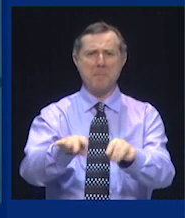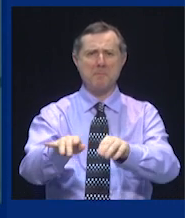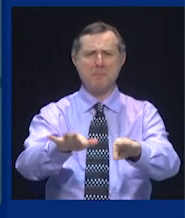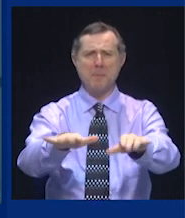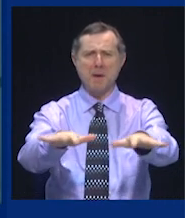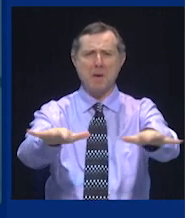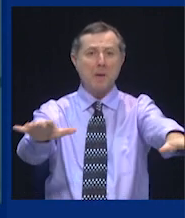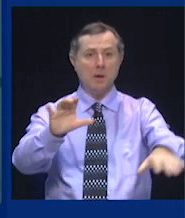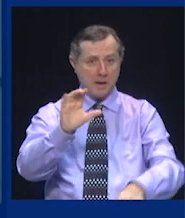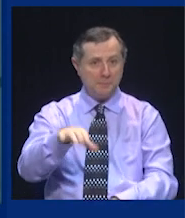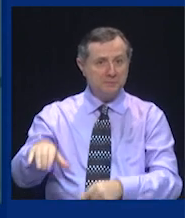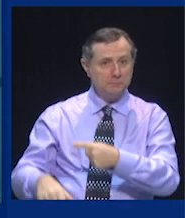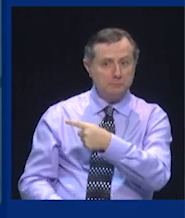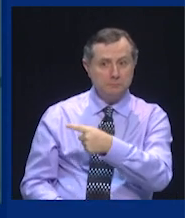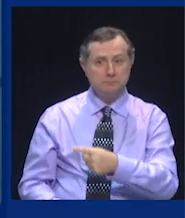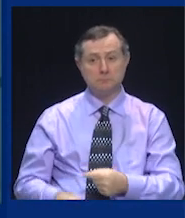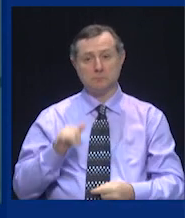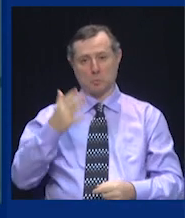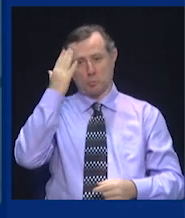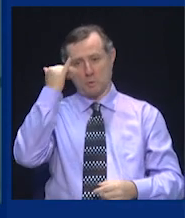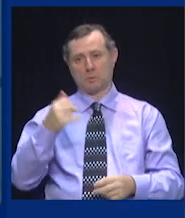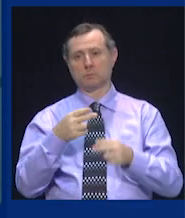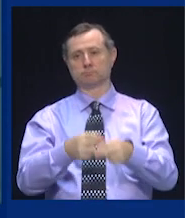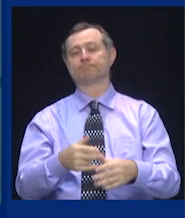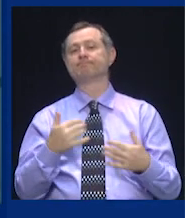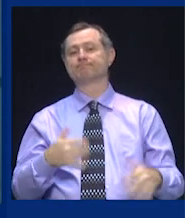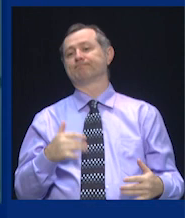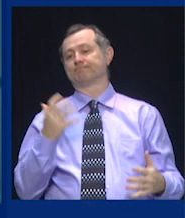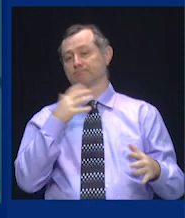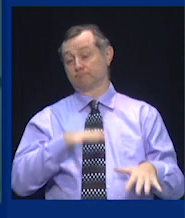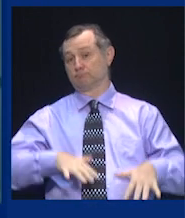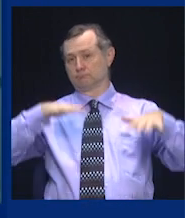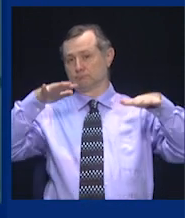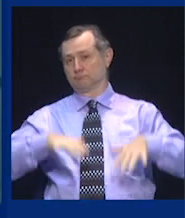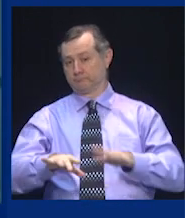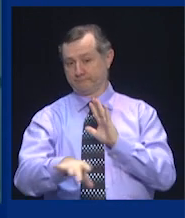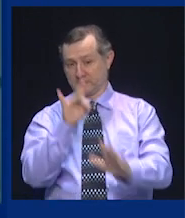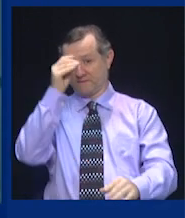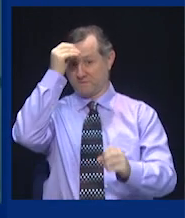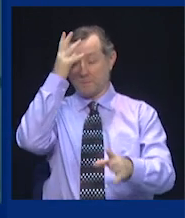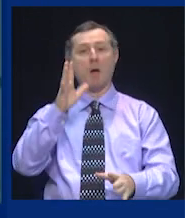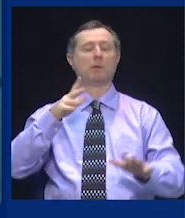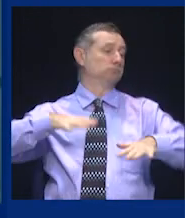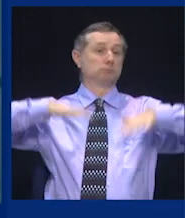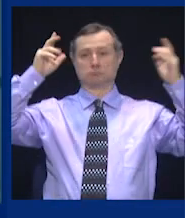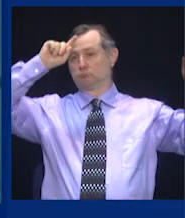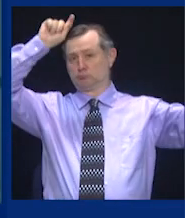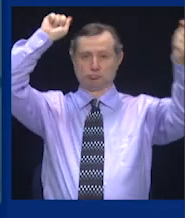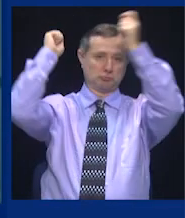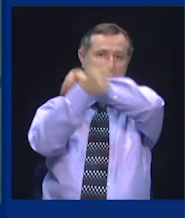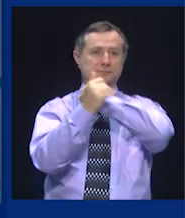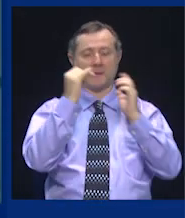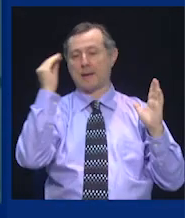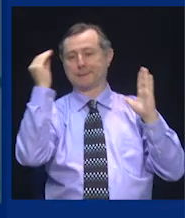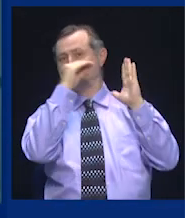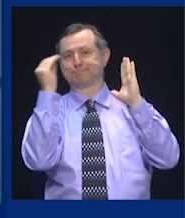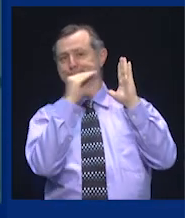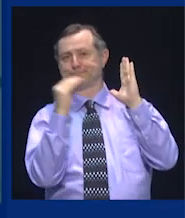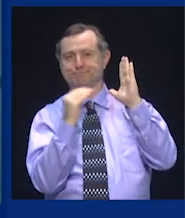That's why they consider that a pivotal piece of information. At the same